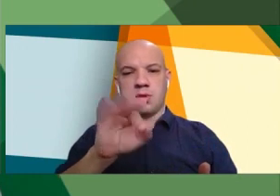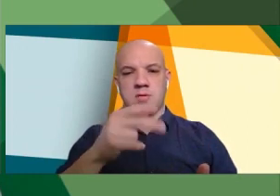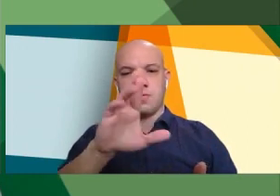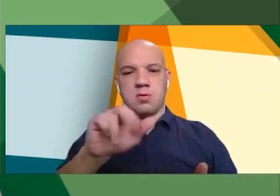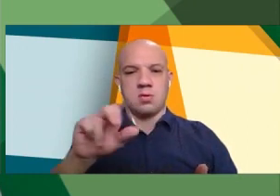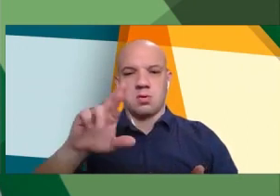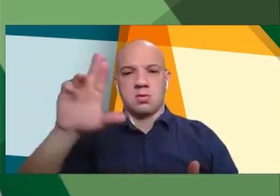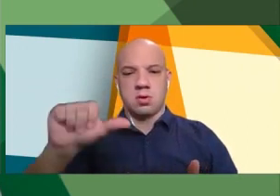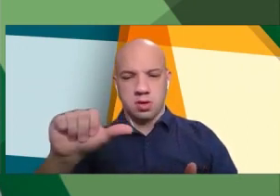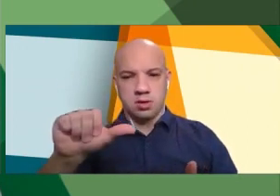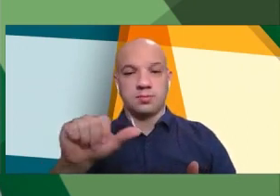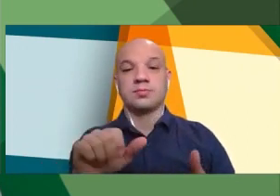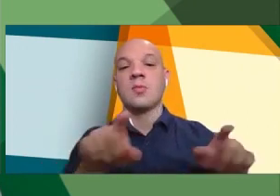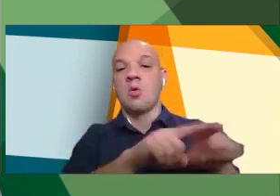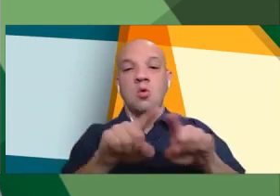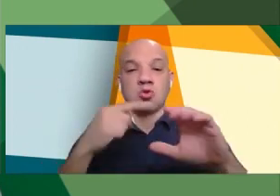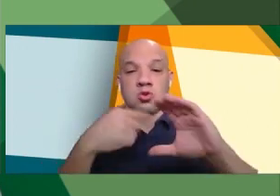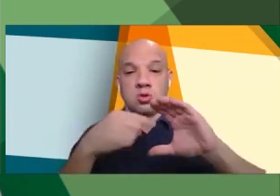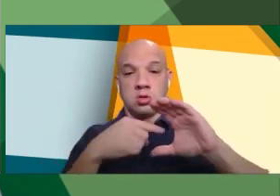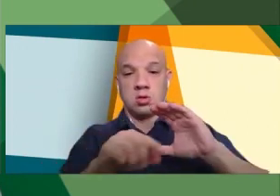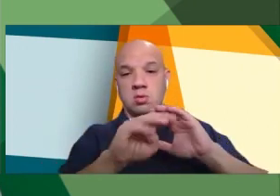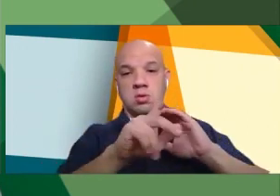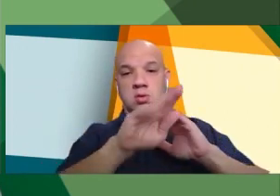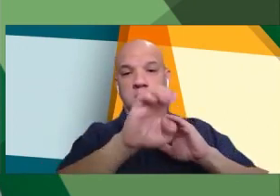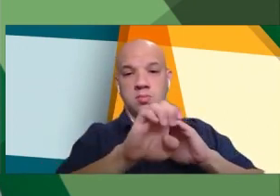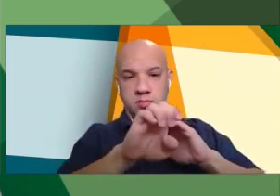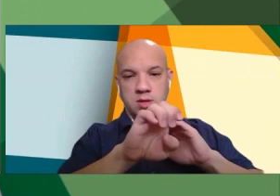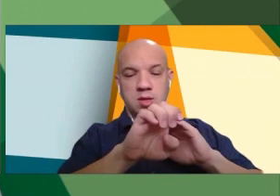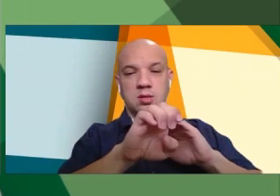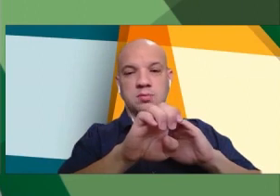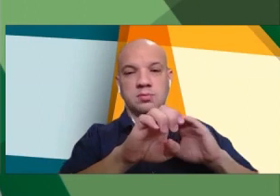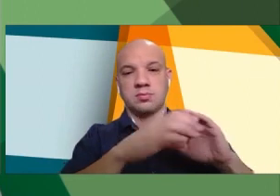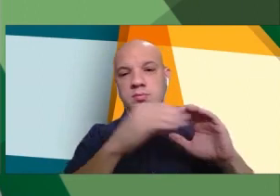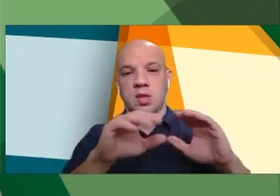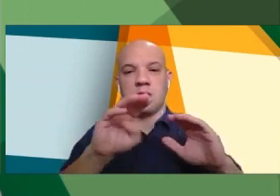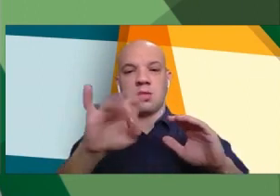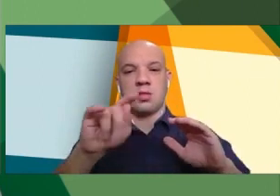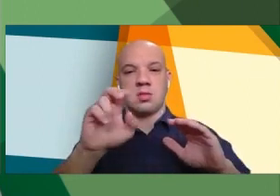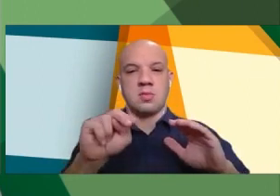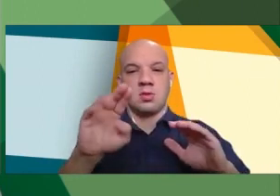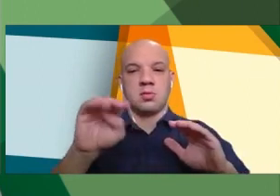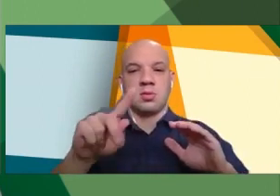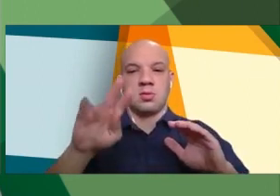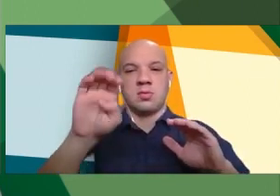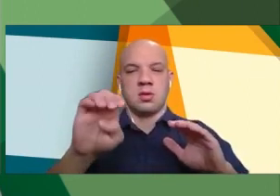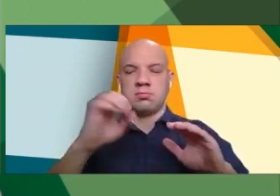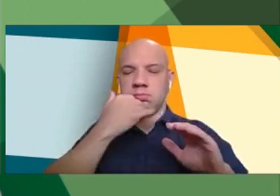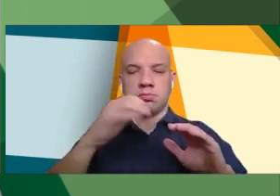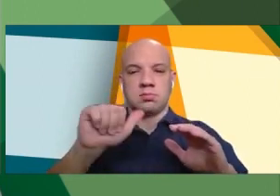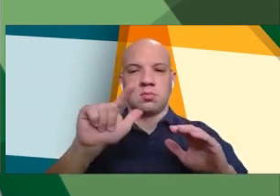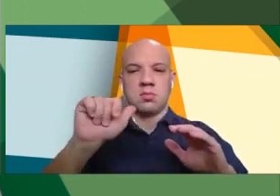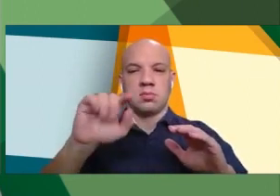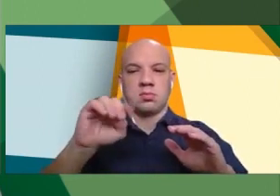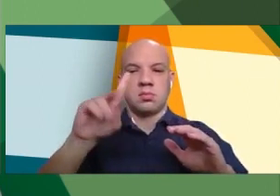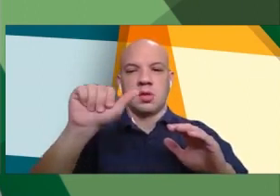and also you have the emails of Denami Freites Rojas and Wilton Malavet Alameda, which